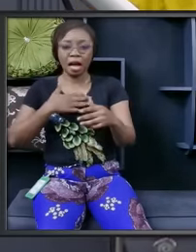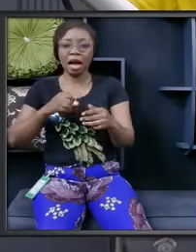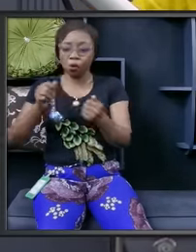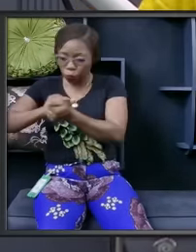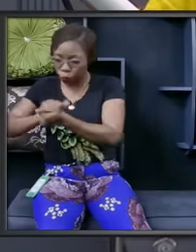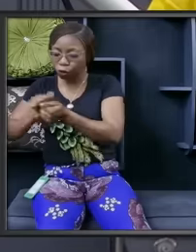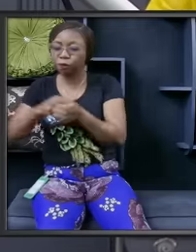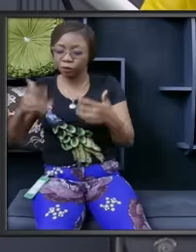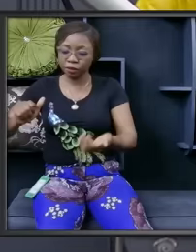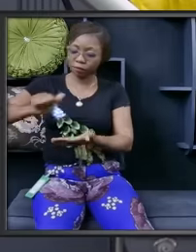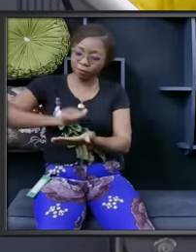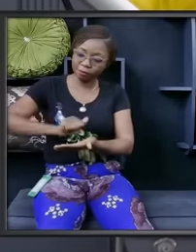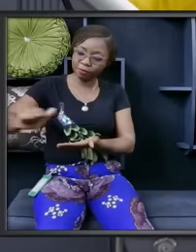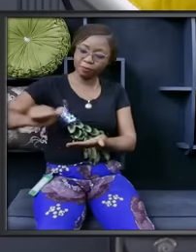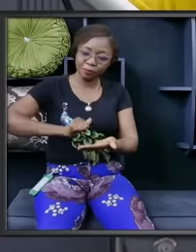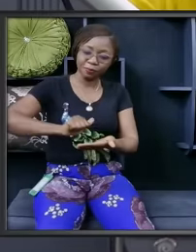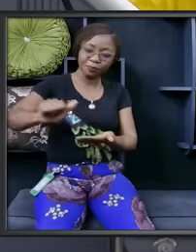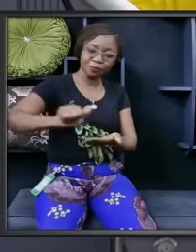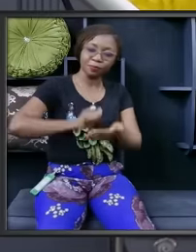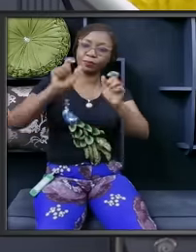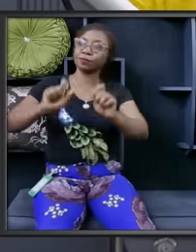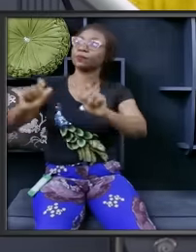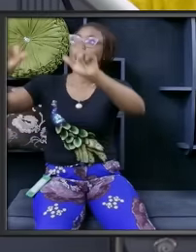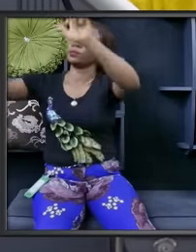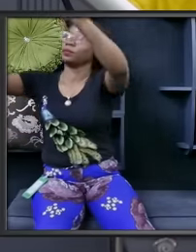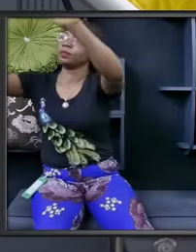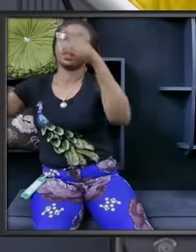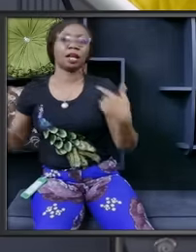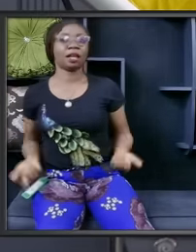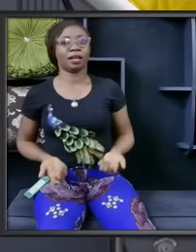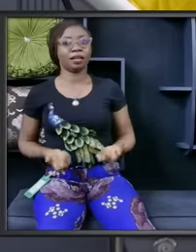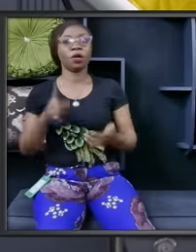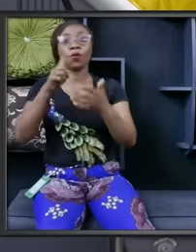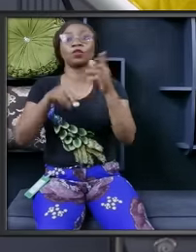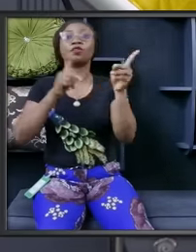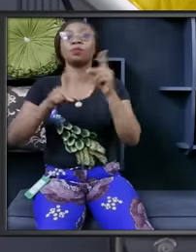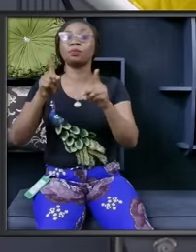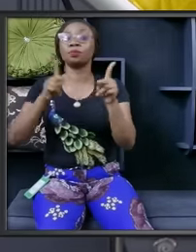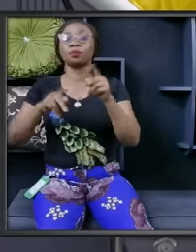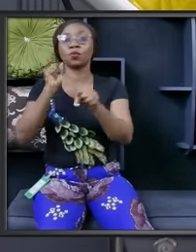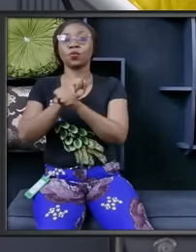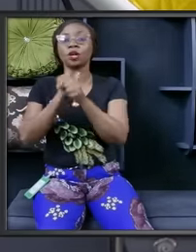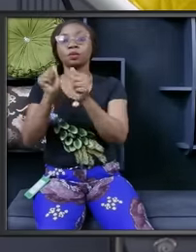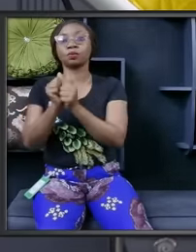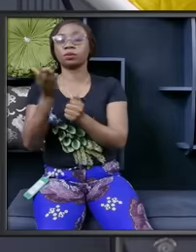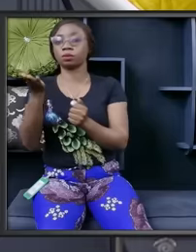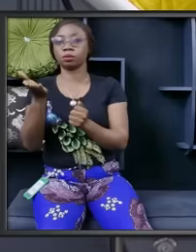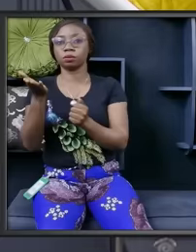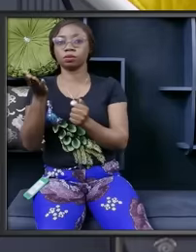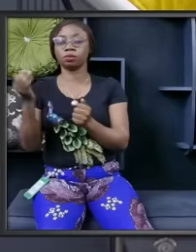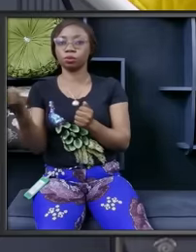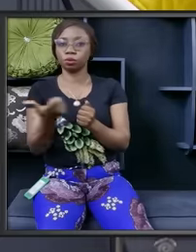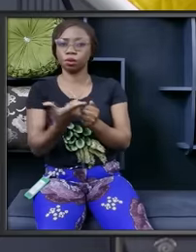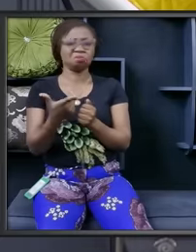Put them for wardrobe. What of the people where they work with Una? They're not the wash them. Now